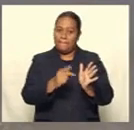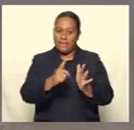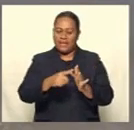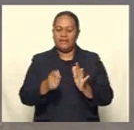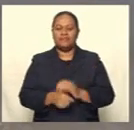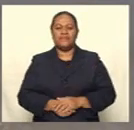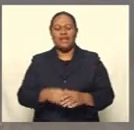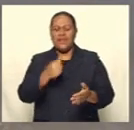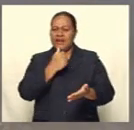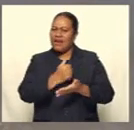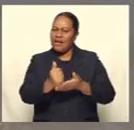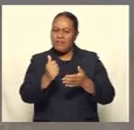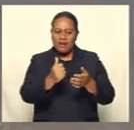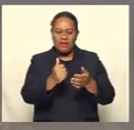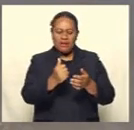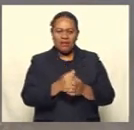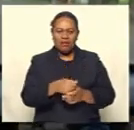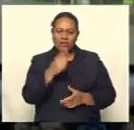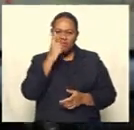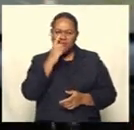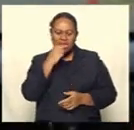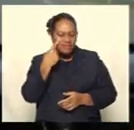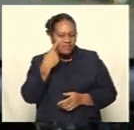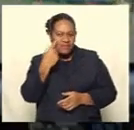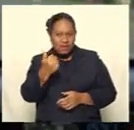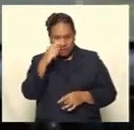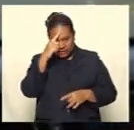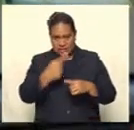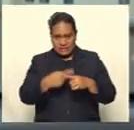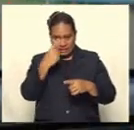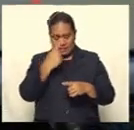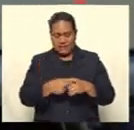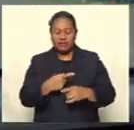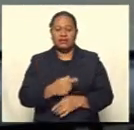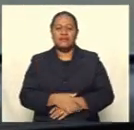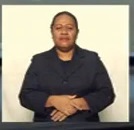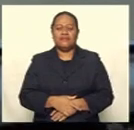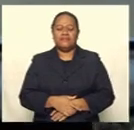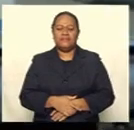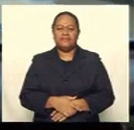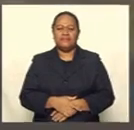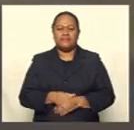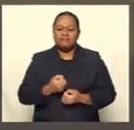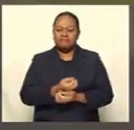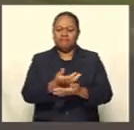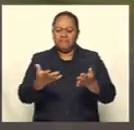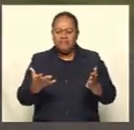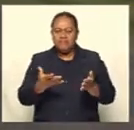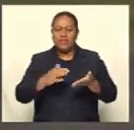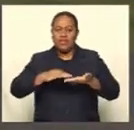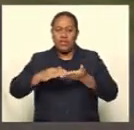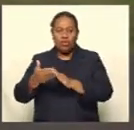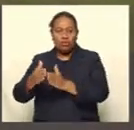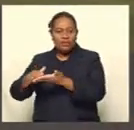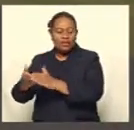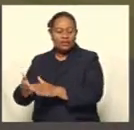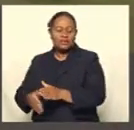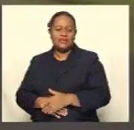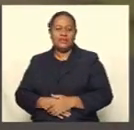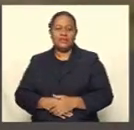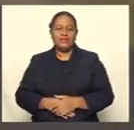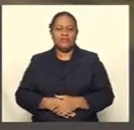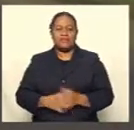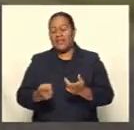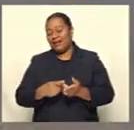the number of cases that have been found has given the members of the community and